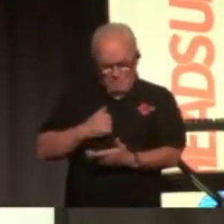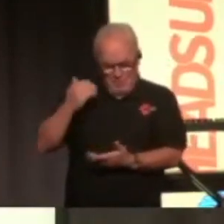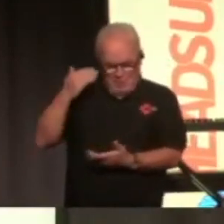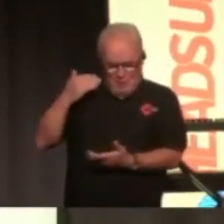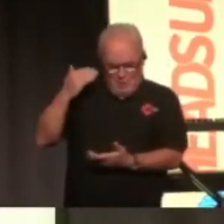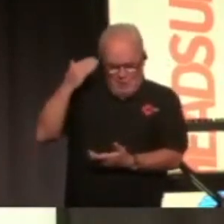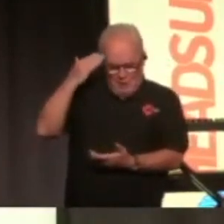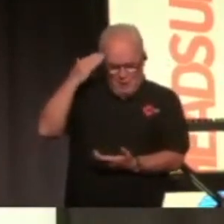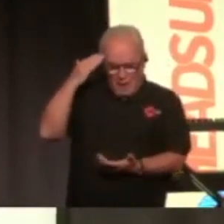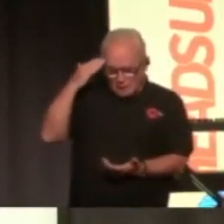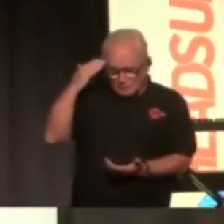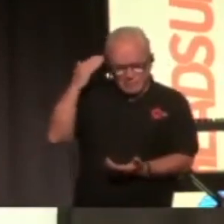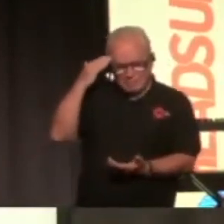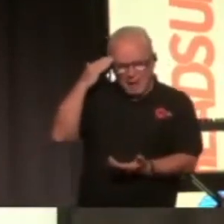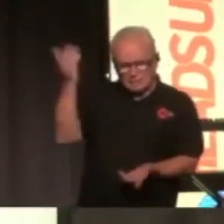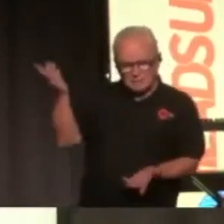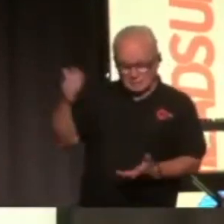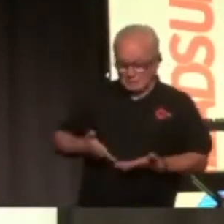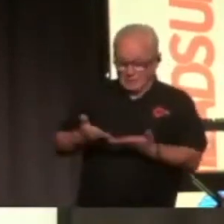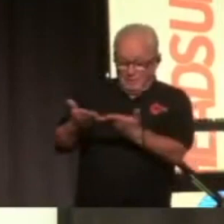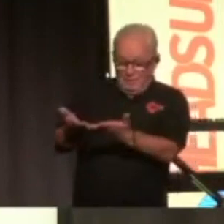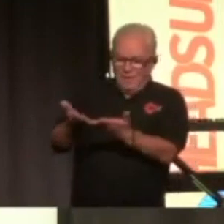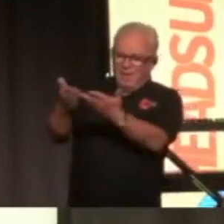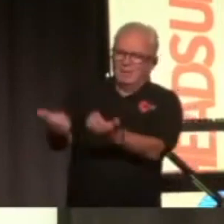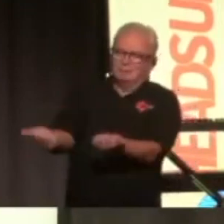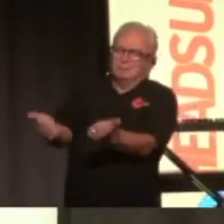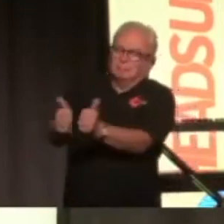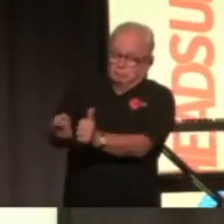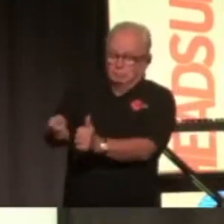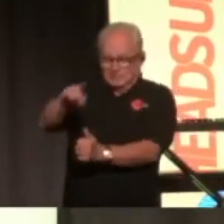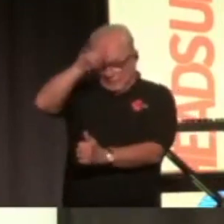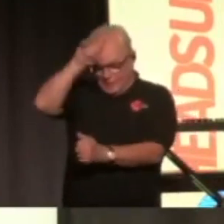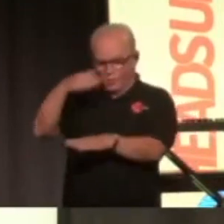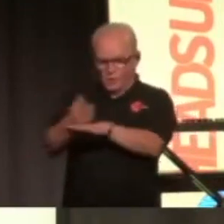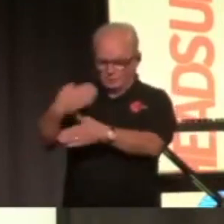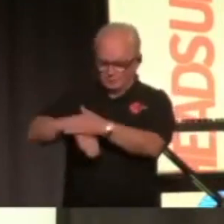a place where, for the enemy in your life.